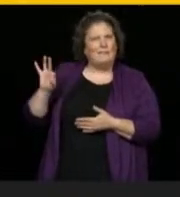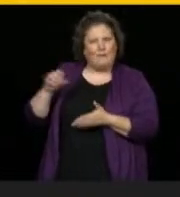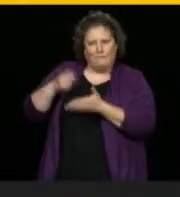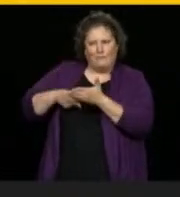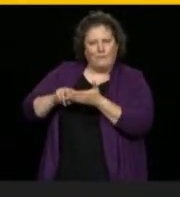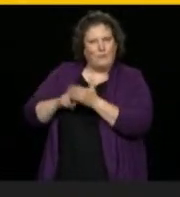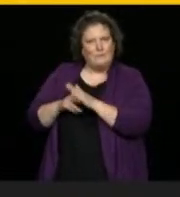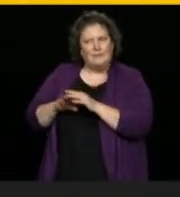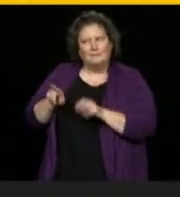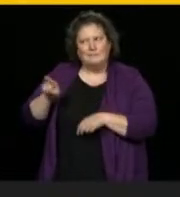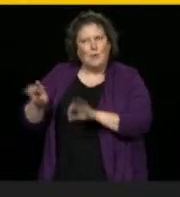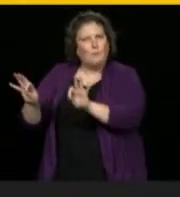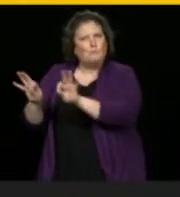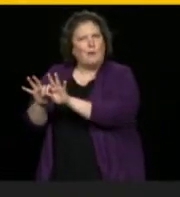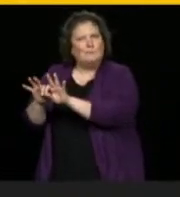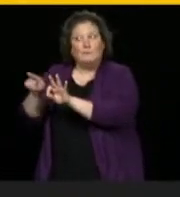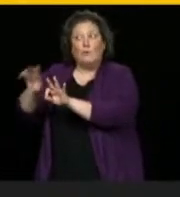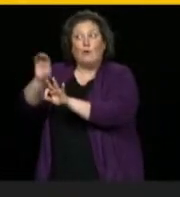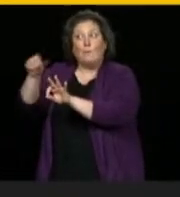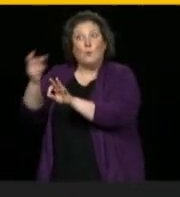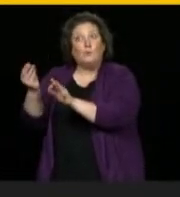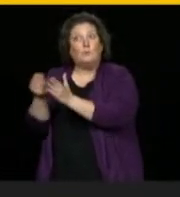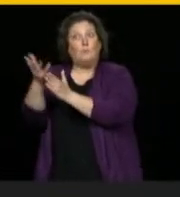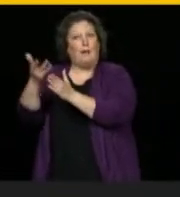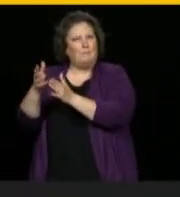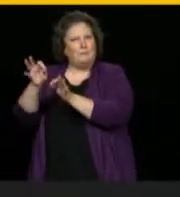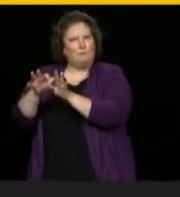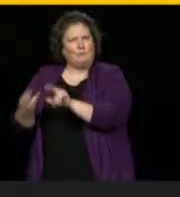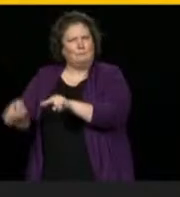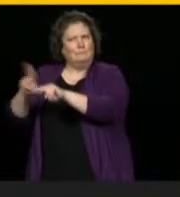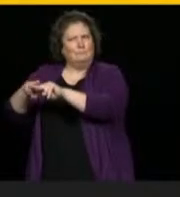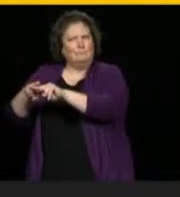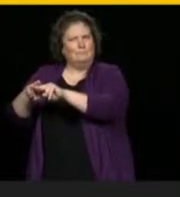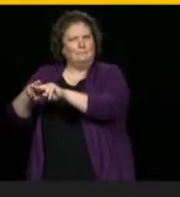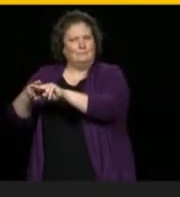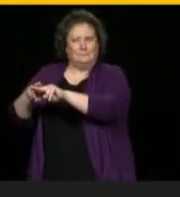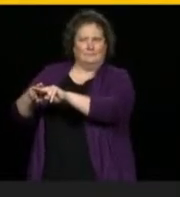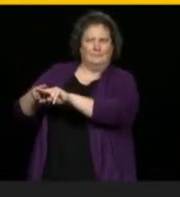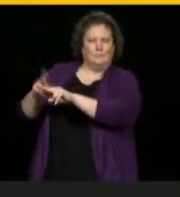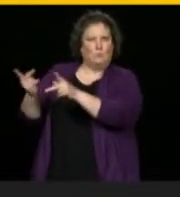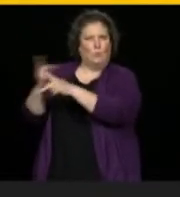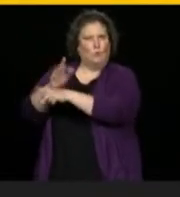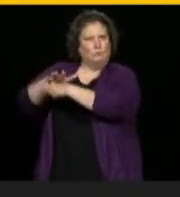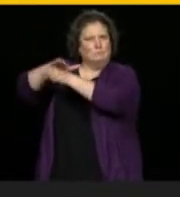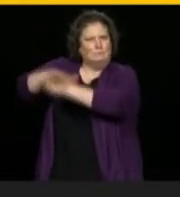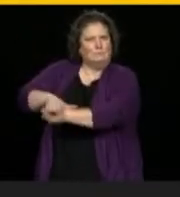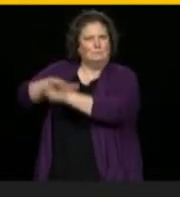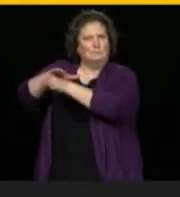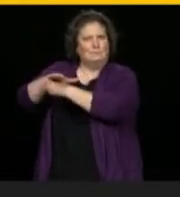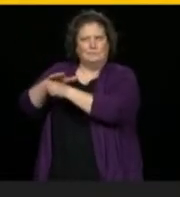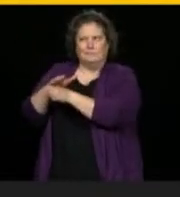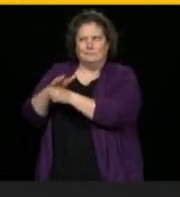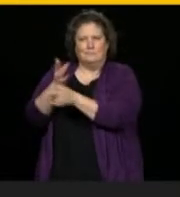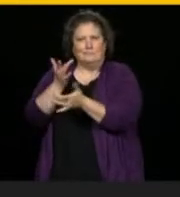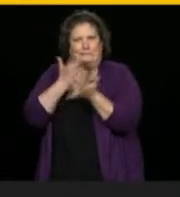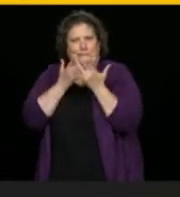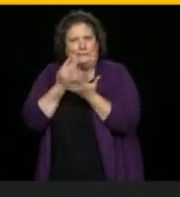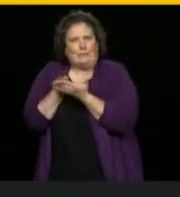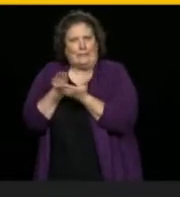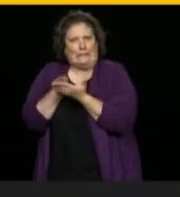manufacturers in the United States and put extra stress on them at a time where the stresses abound, which is why we